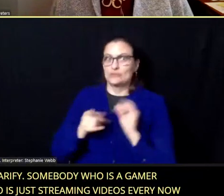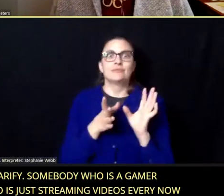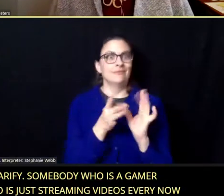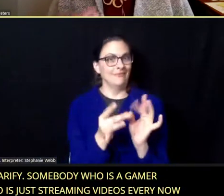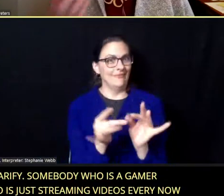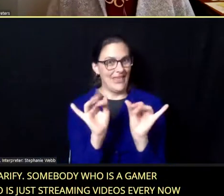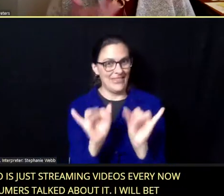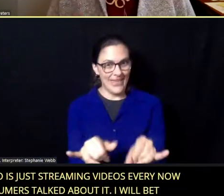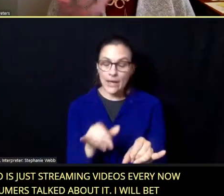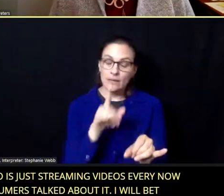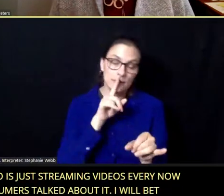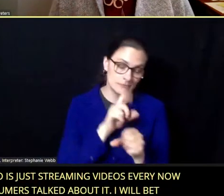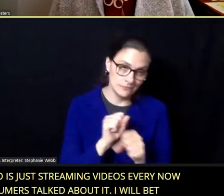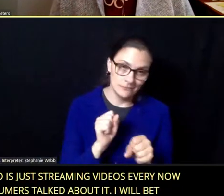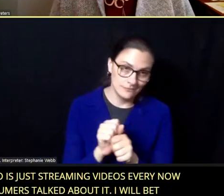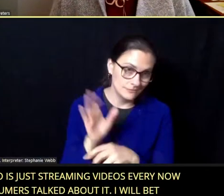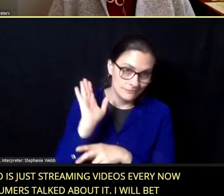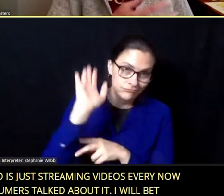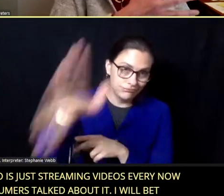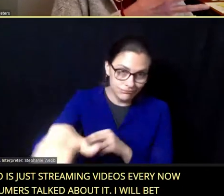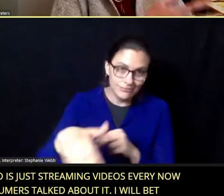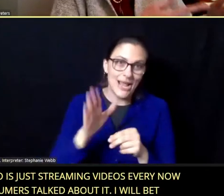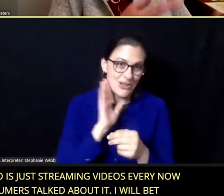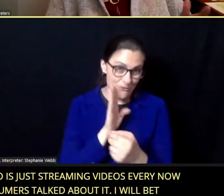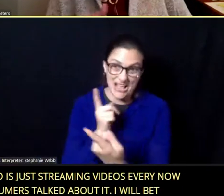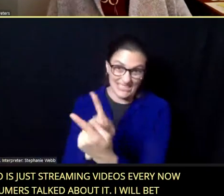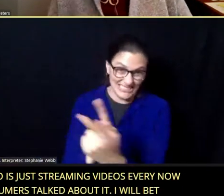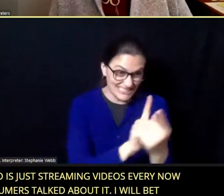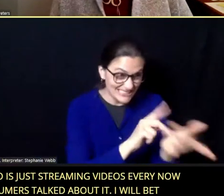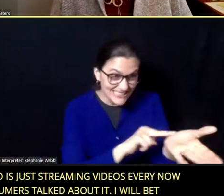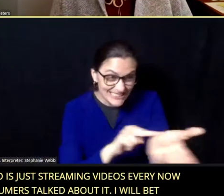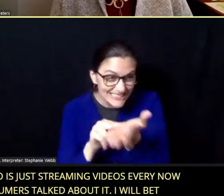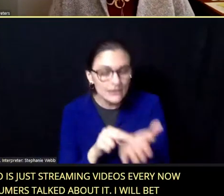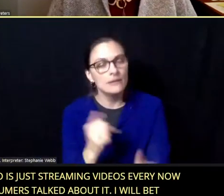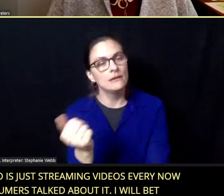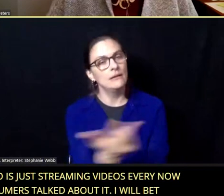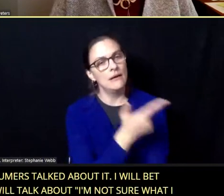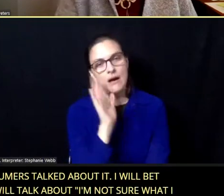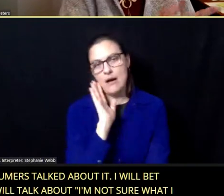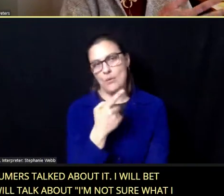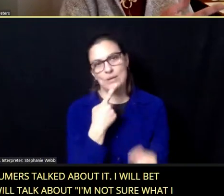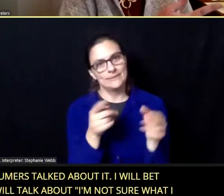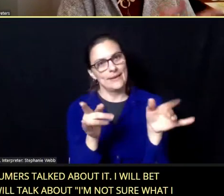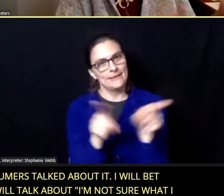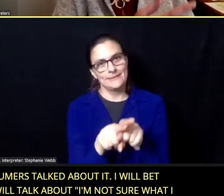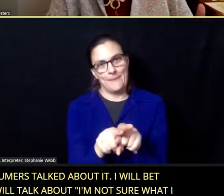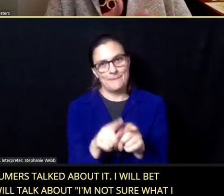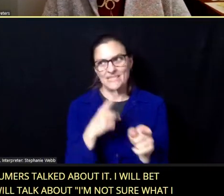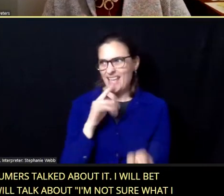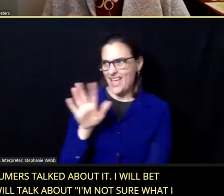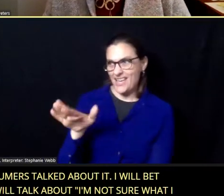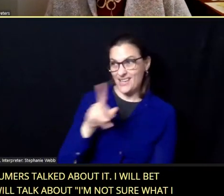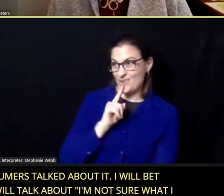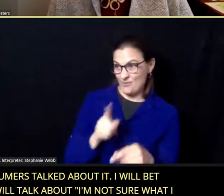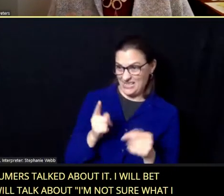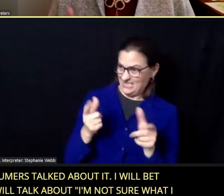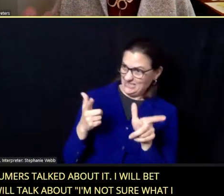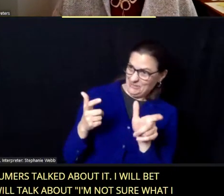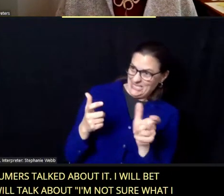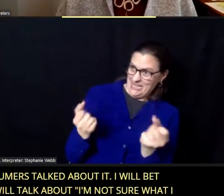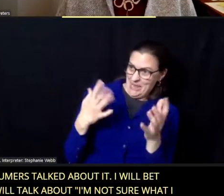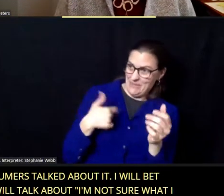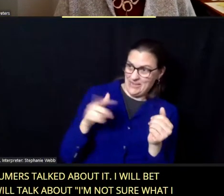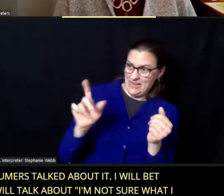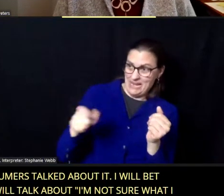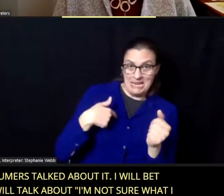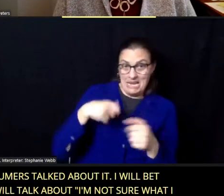need. Like, I don't know what those numbers are. I know what I kind of do every day. And if you ask me a week ahead of time, I'll try to pay attention for a week. So I